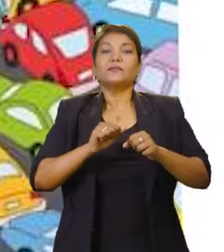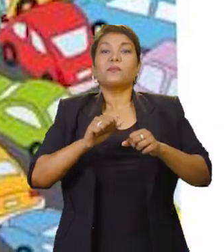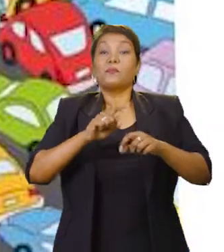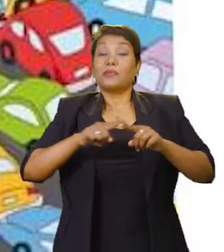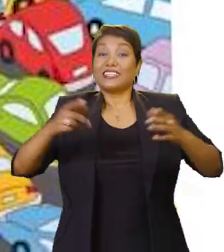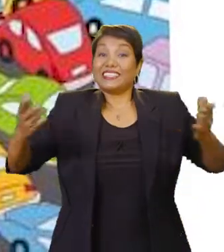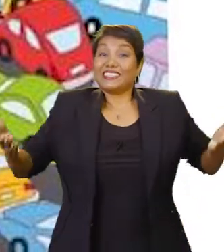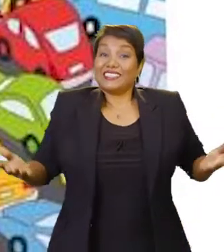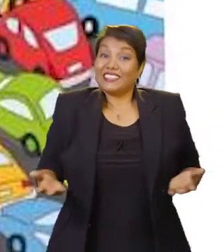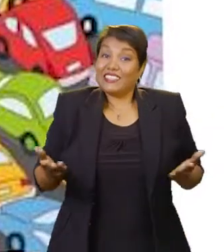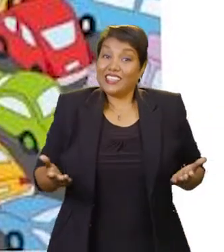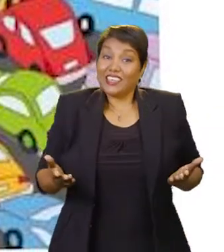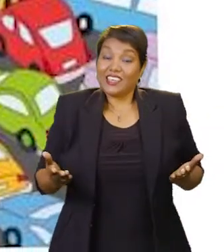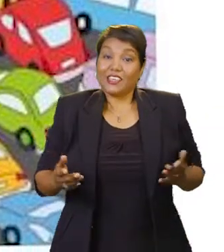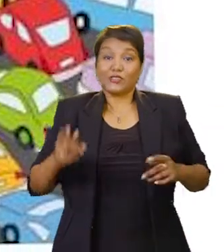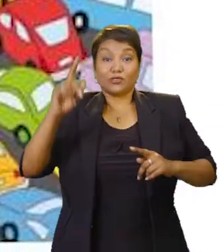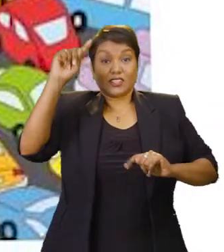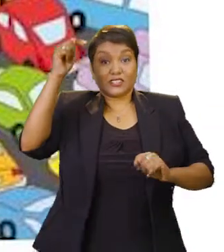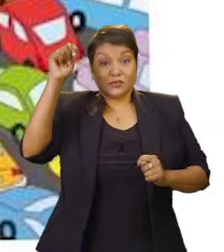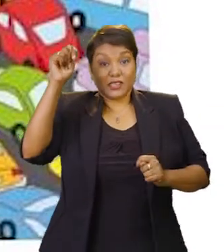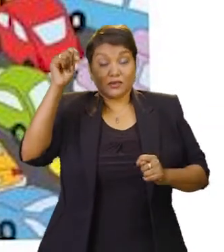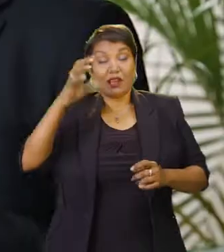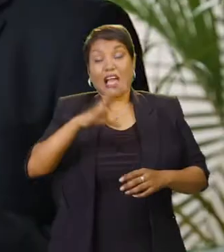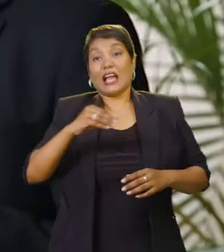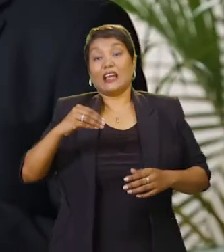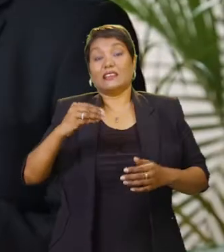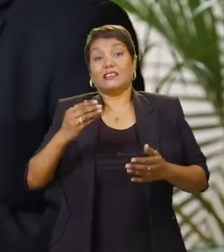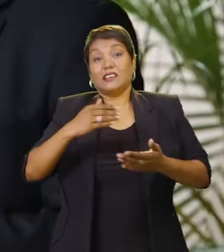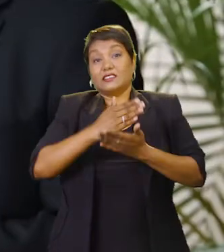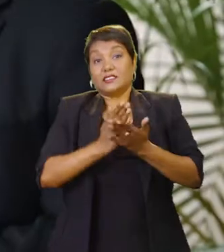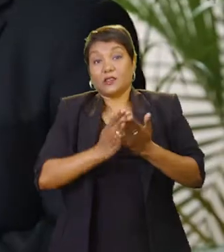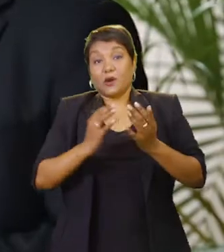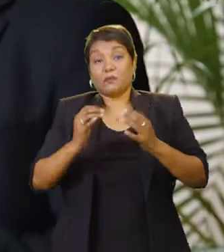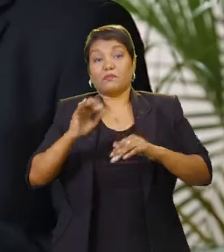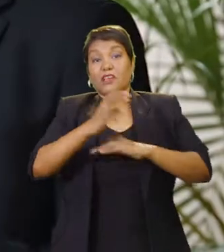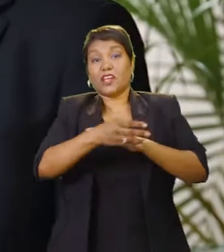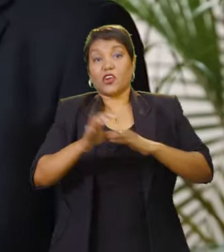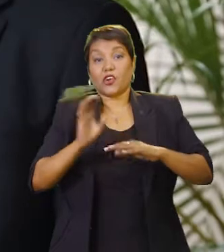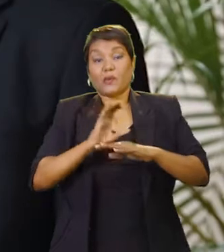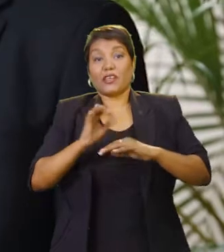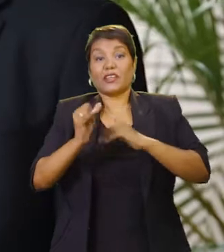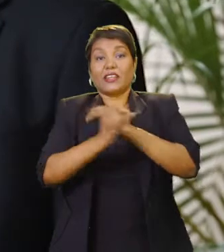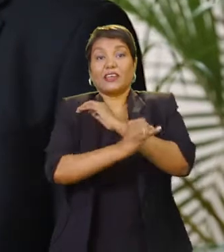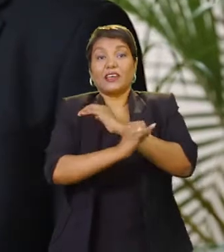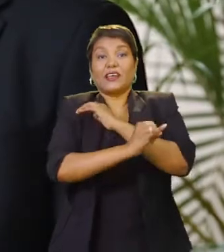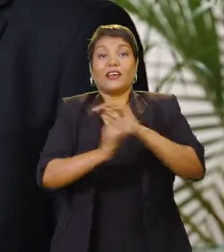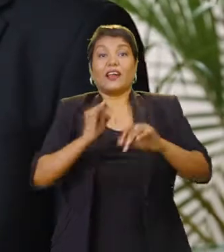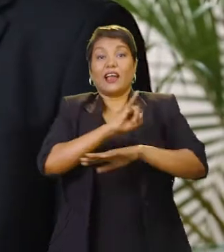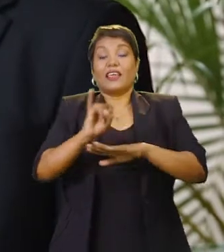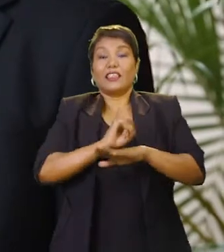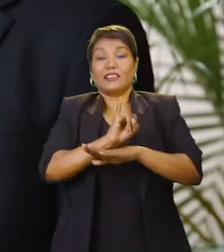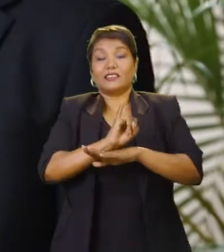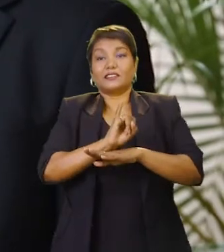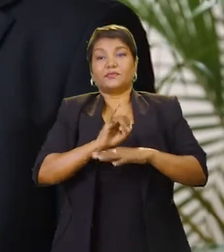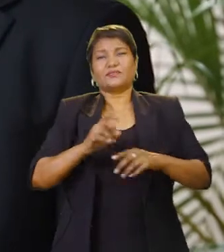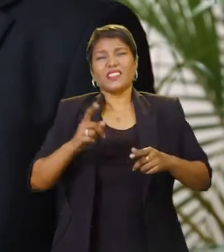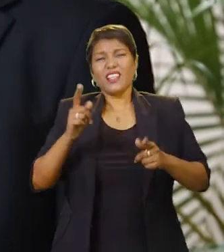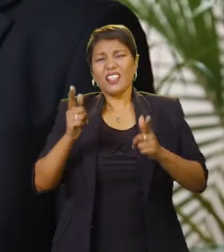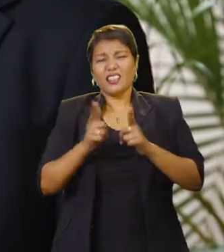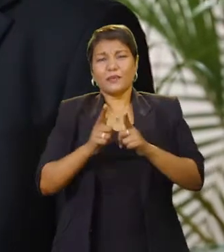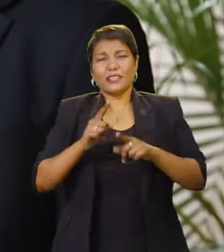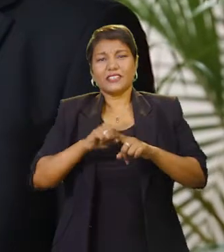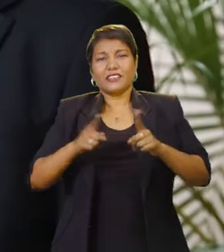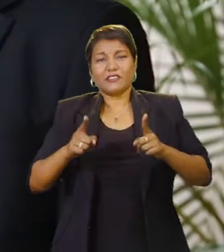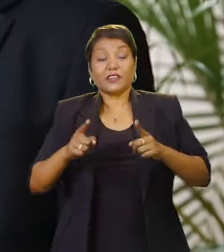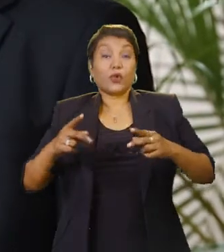about what goes on in Trinidad and Tobago and perhaps in many of the other jurisdictions, it's a little bit different. We aren't